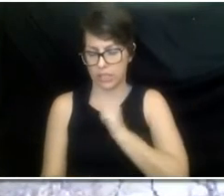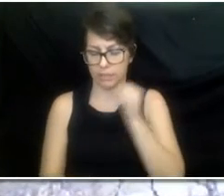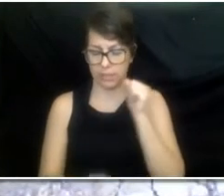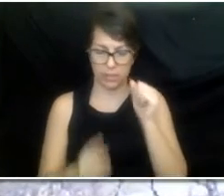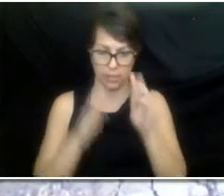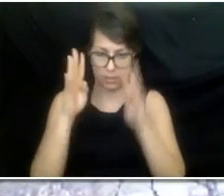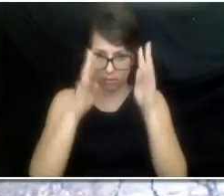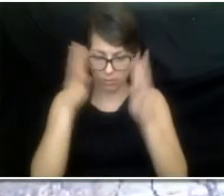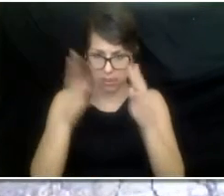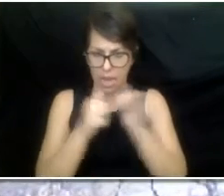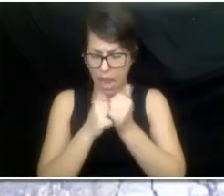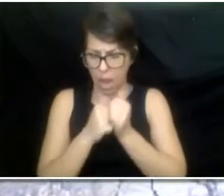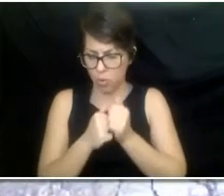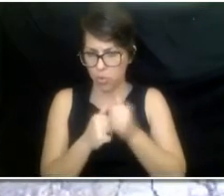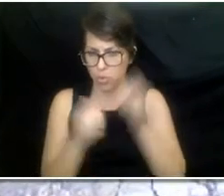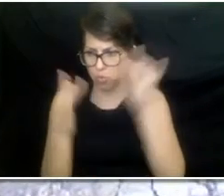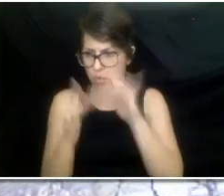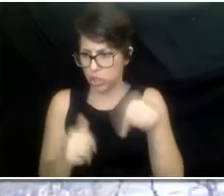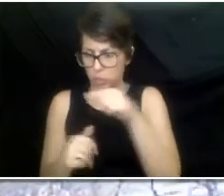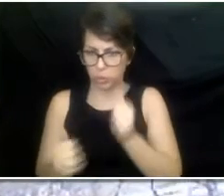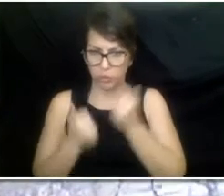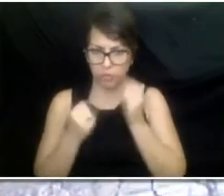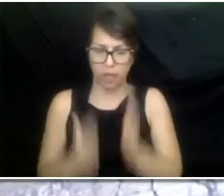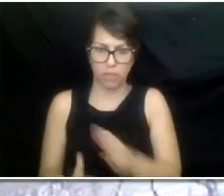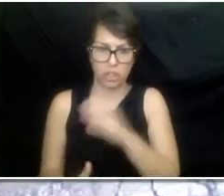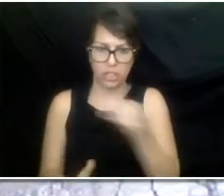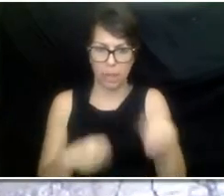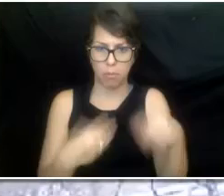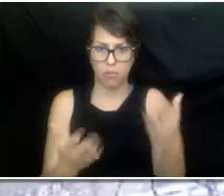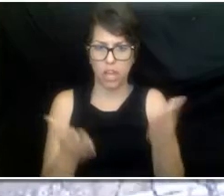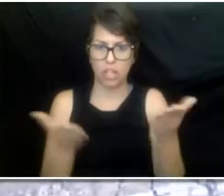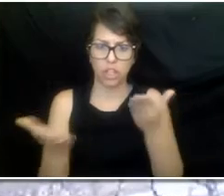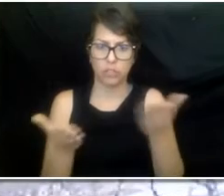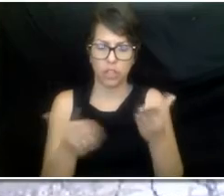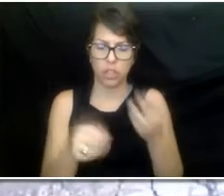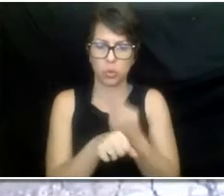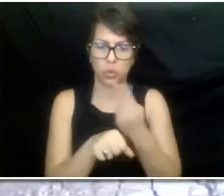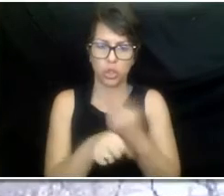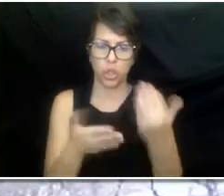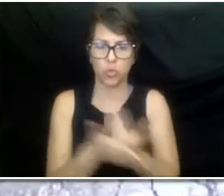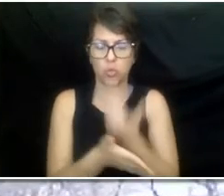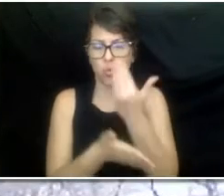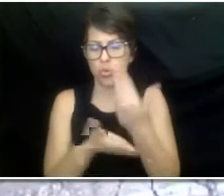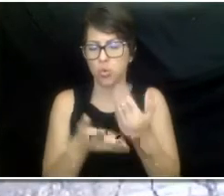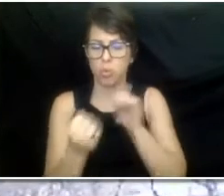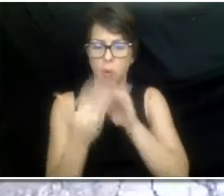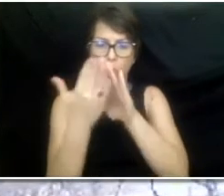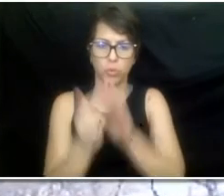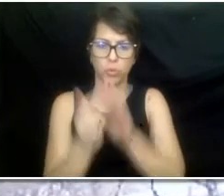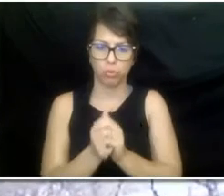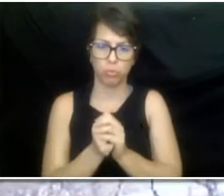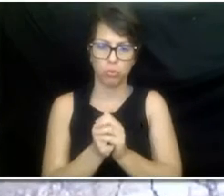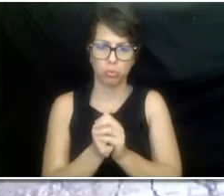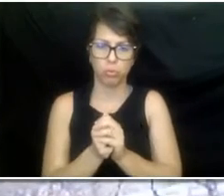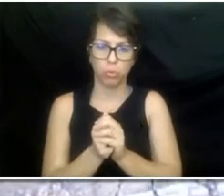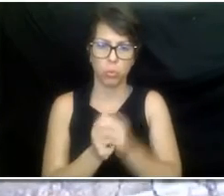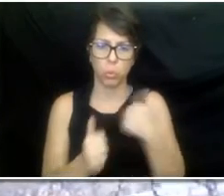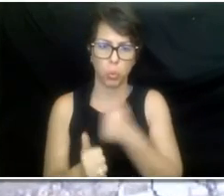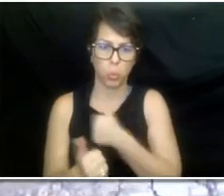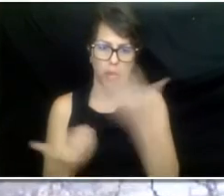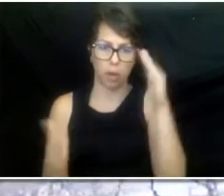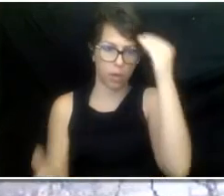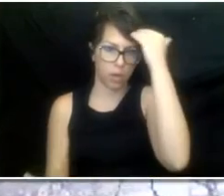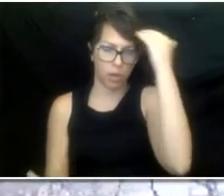services as we think about re as we think about what reopening may look like integration of new